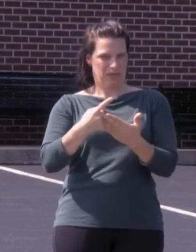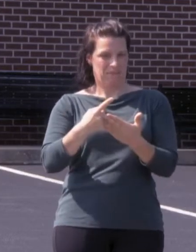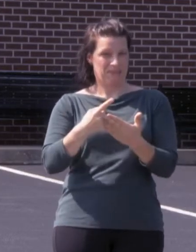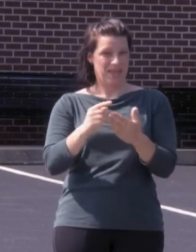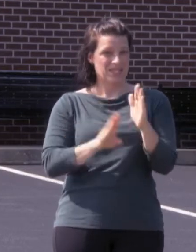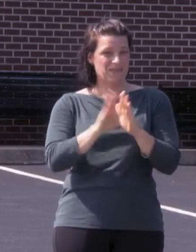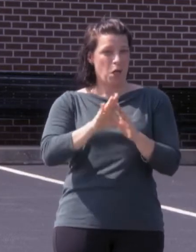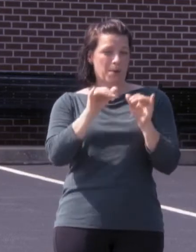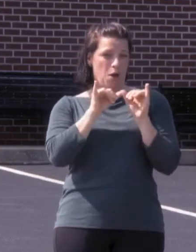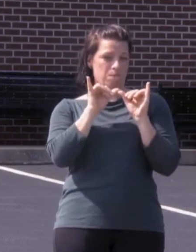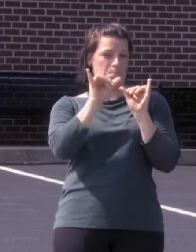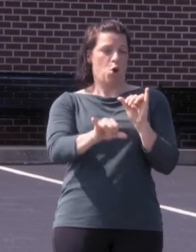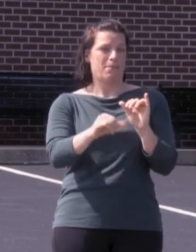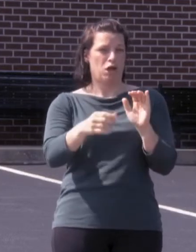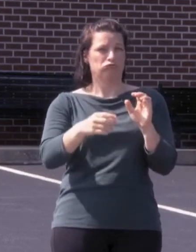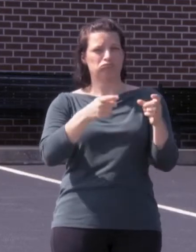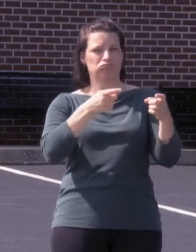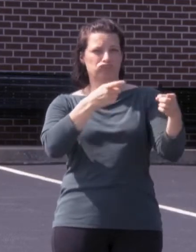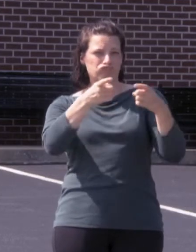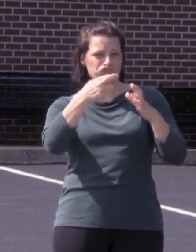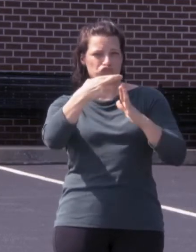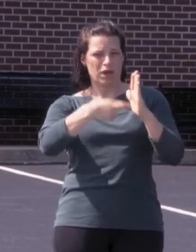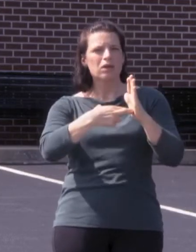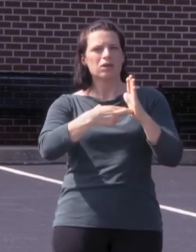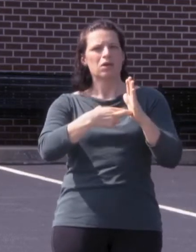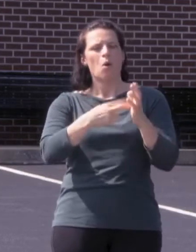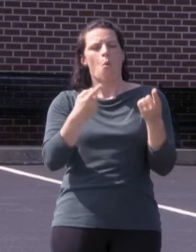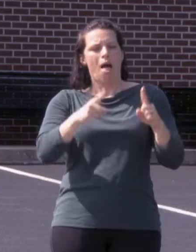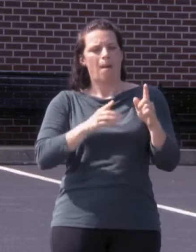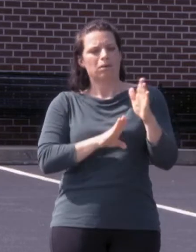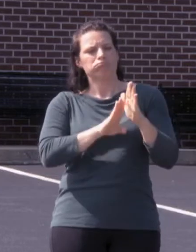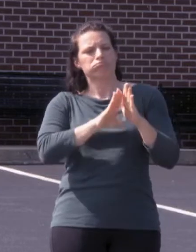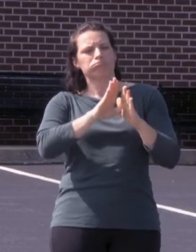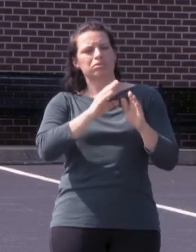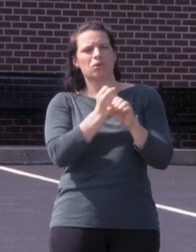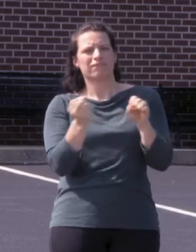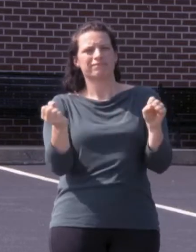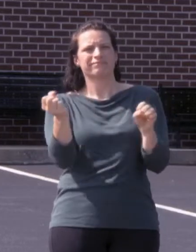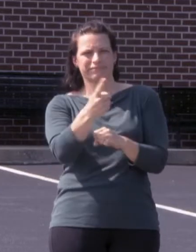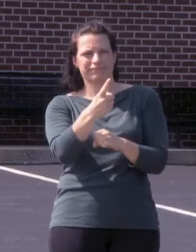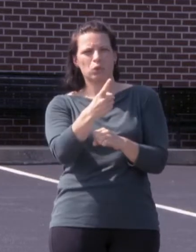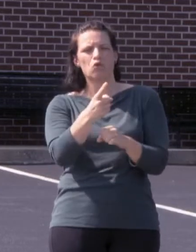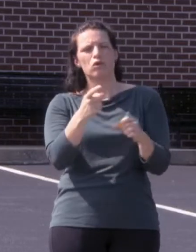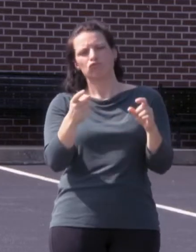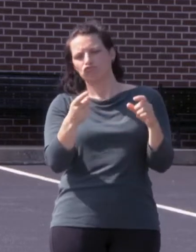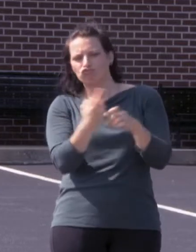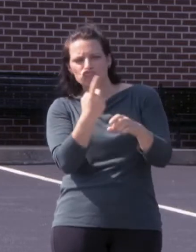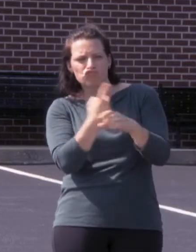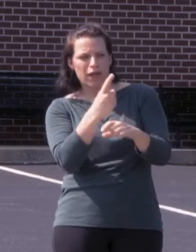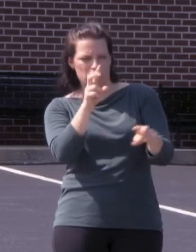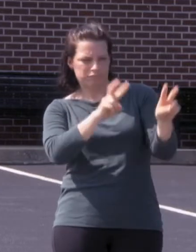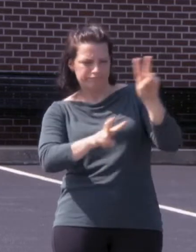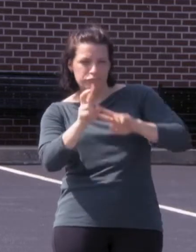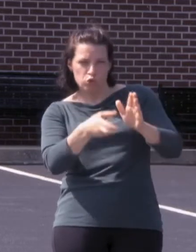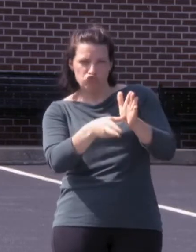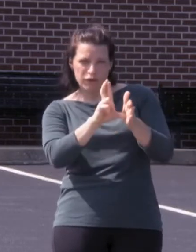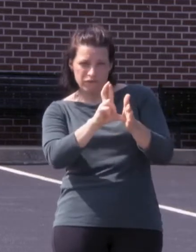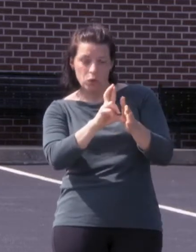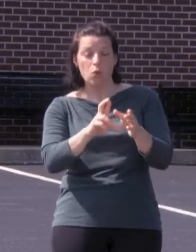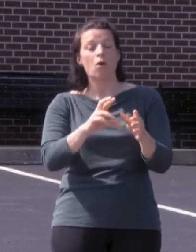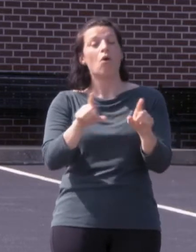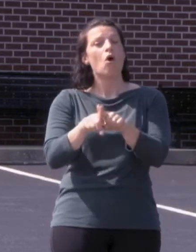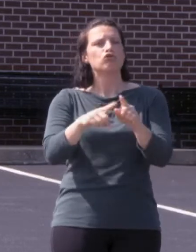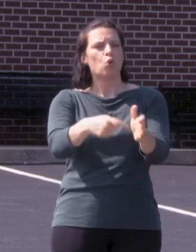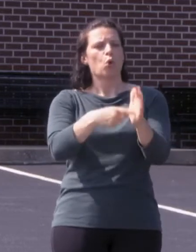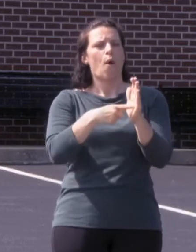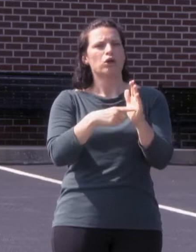permanent regulations will occur over the next year in accordance with a Regulatory Review Act review, and they're required to be